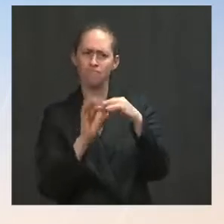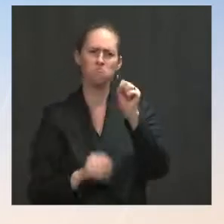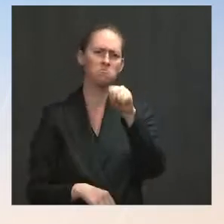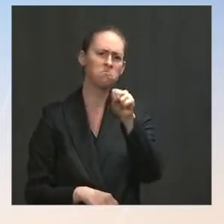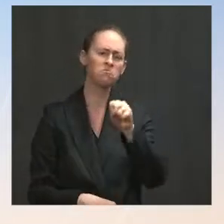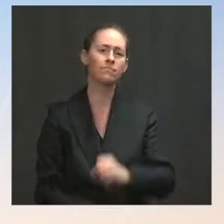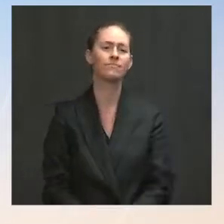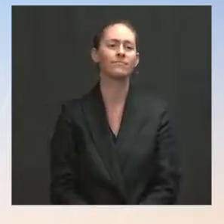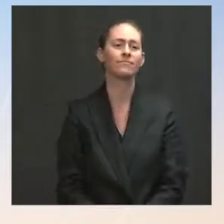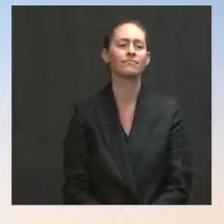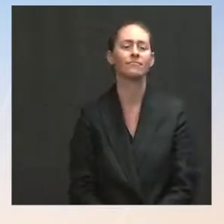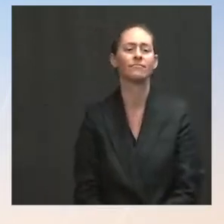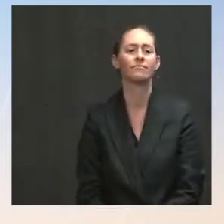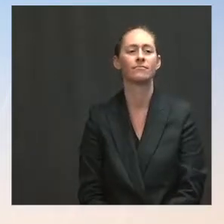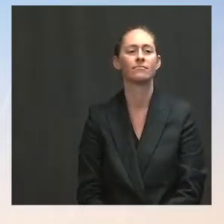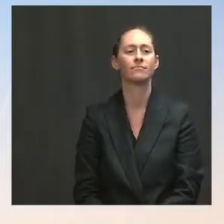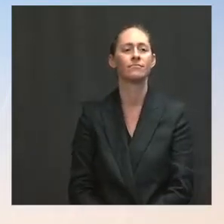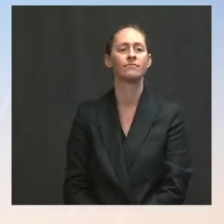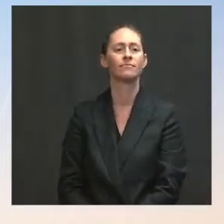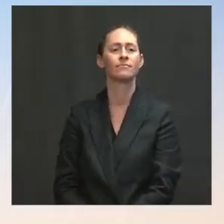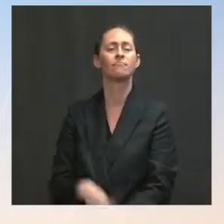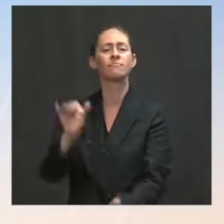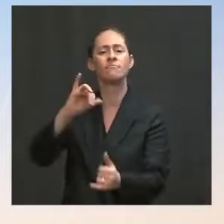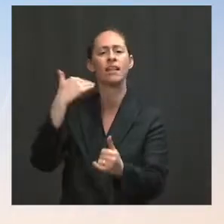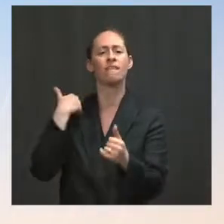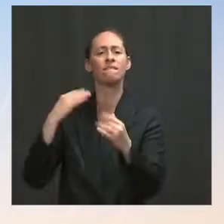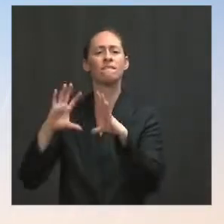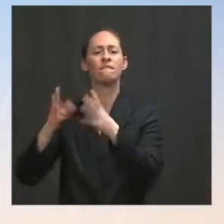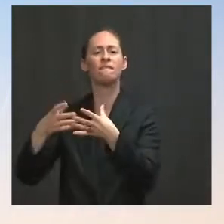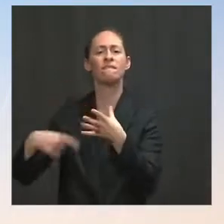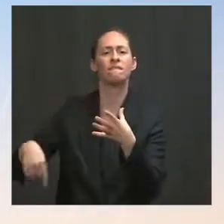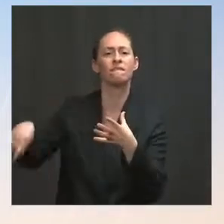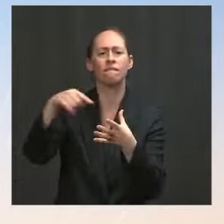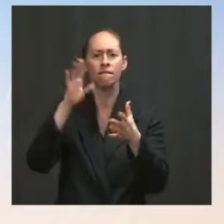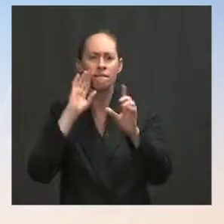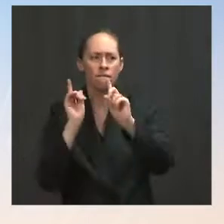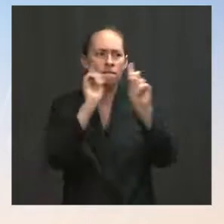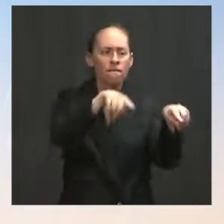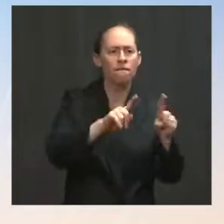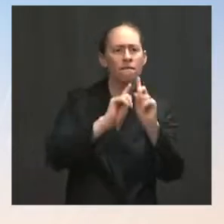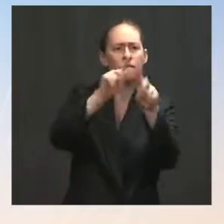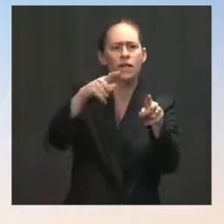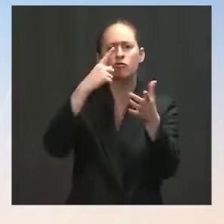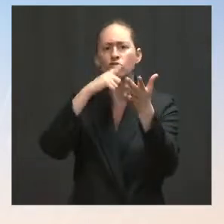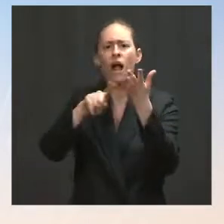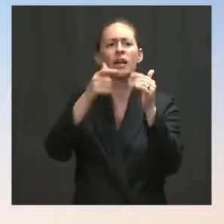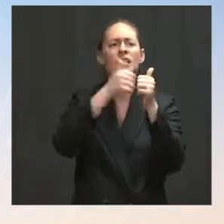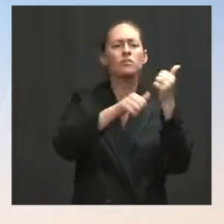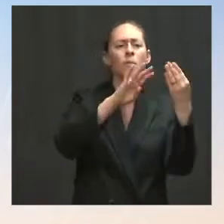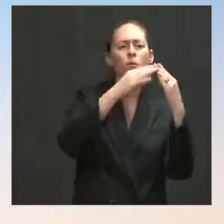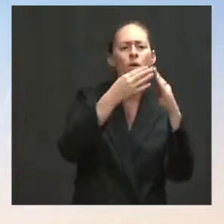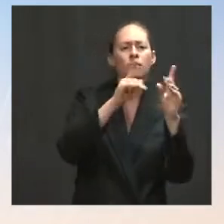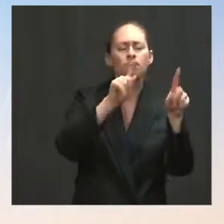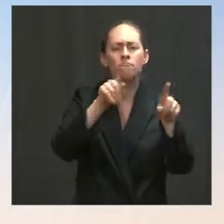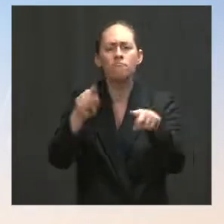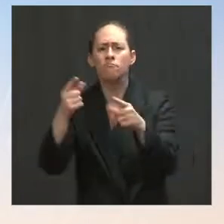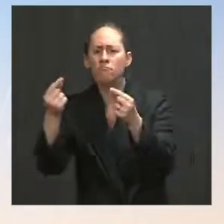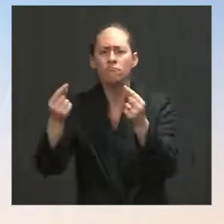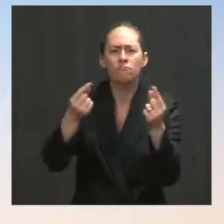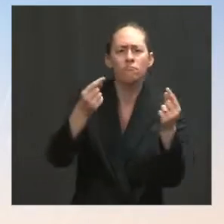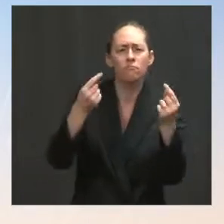are engaging with about a half a dozen cities around the country to also